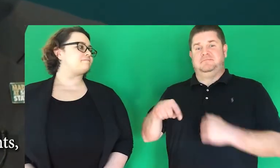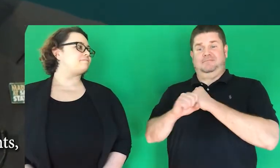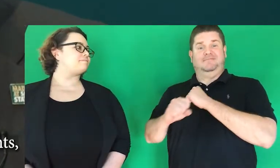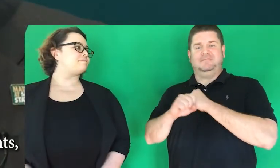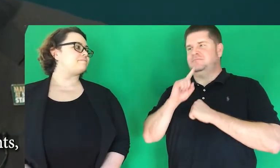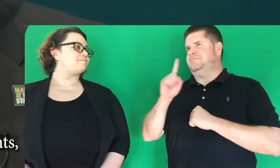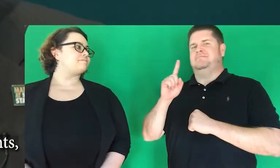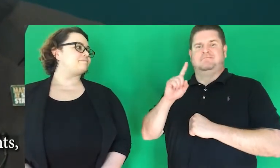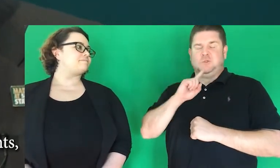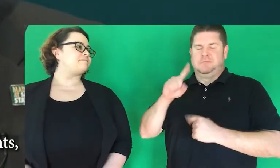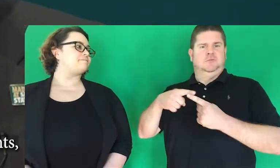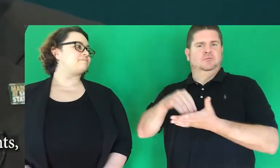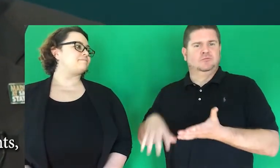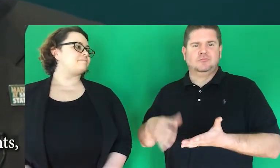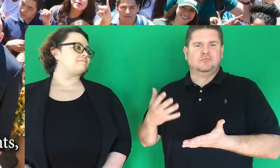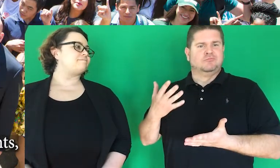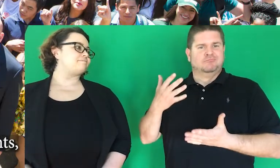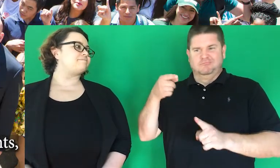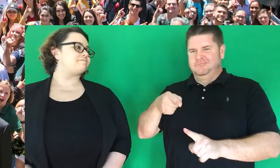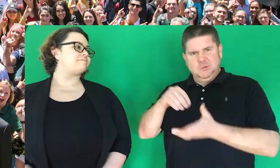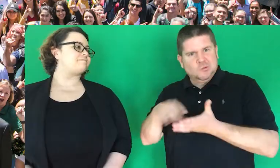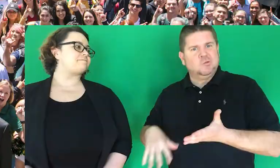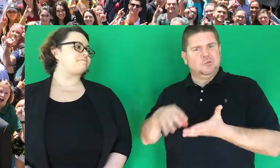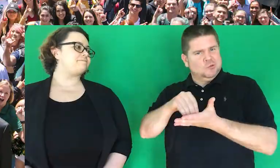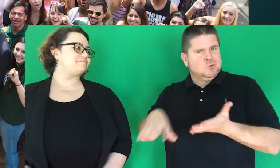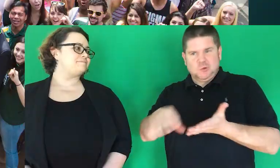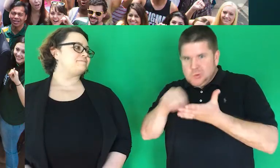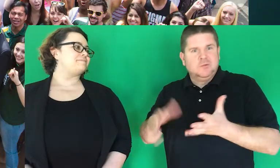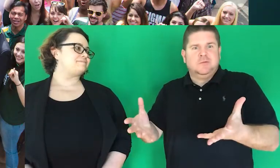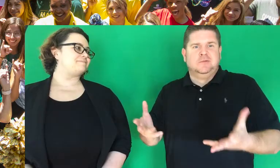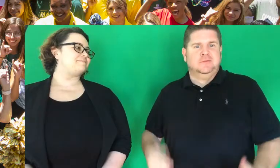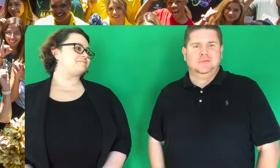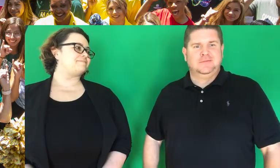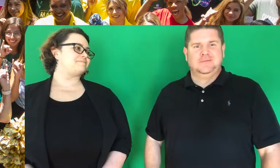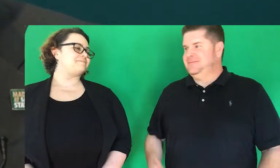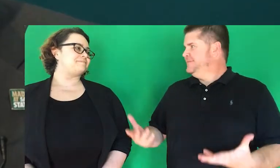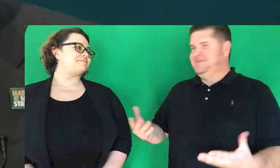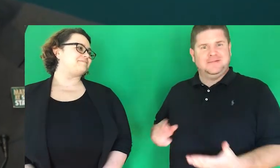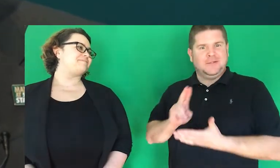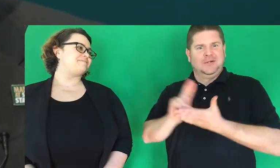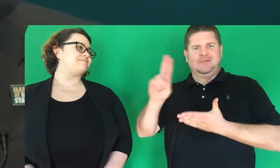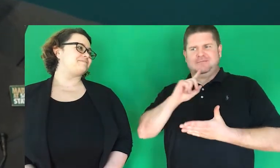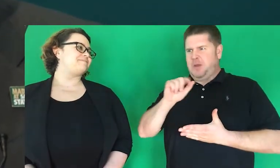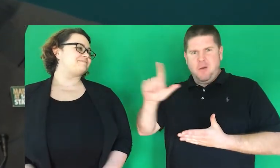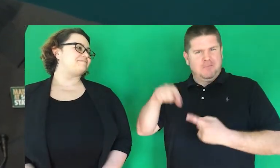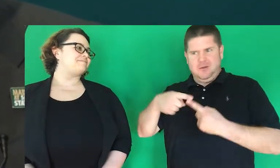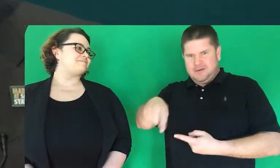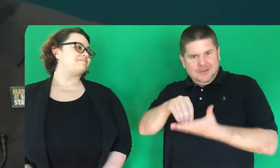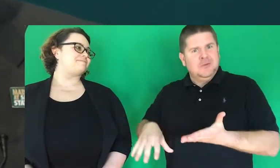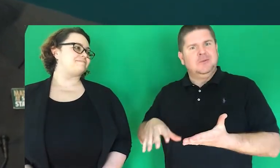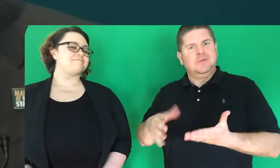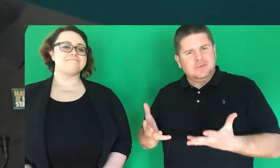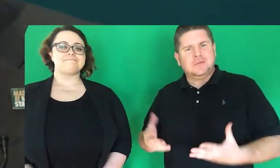This campaign is really about students, students, students, students. This university